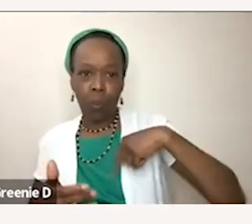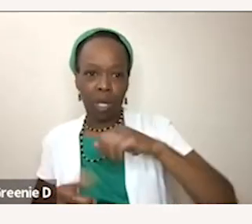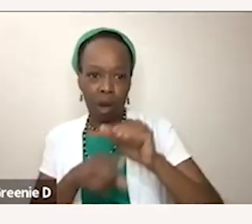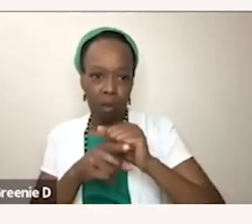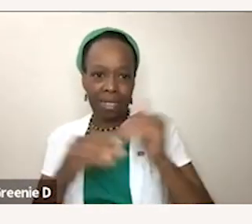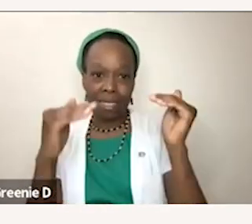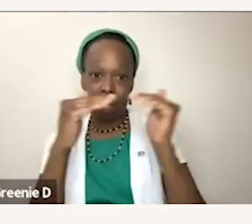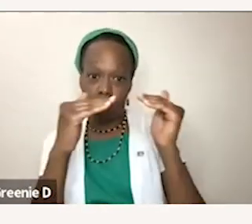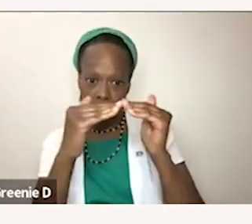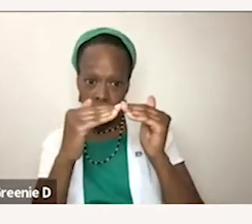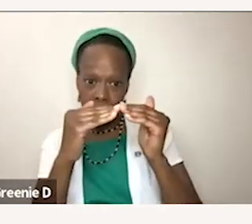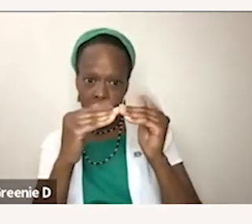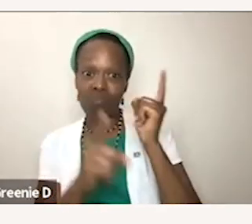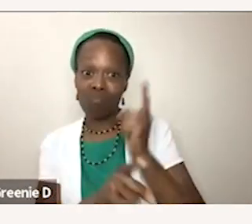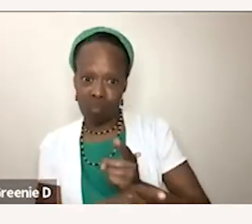And